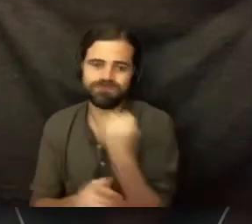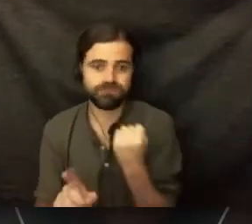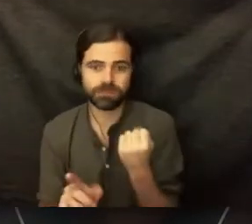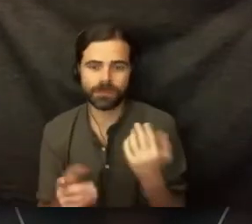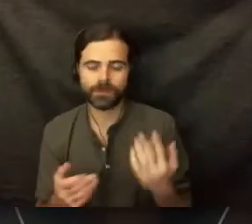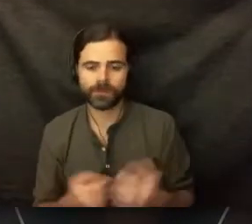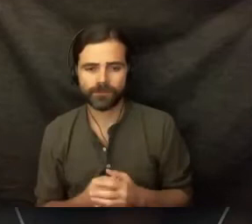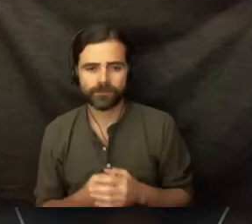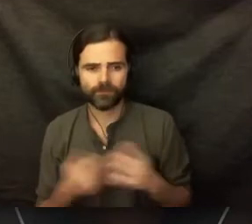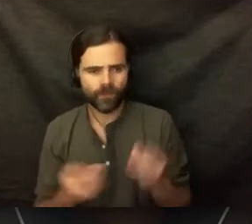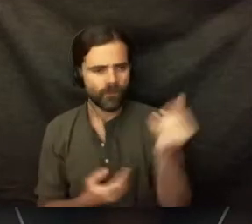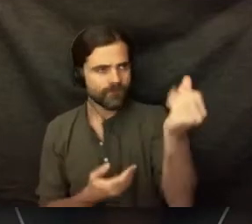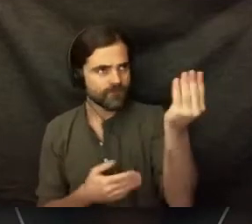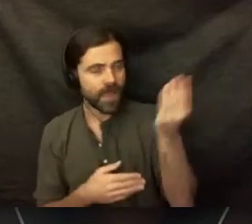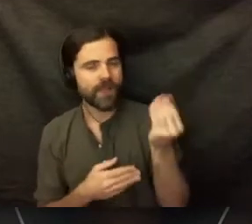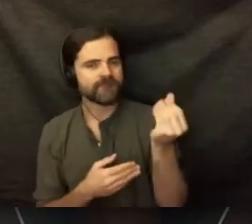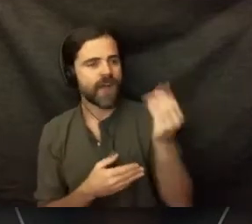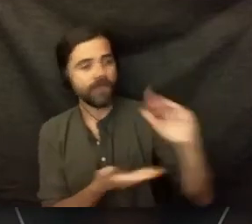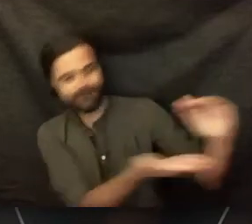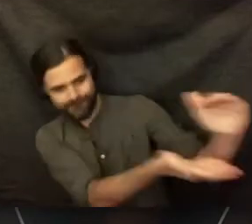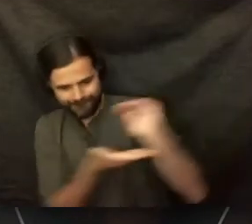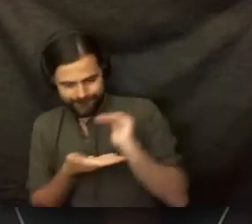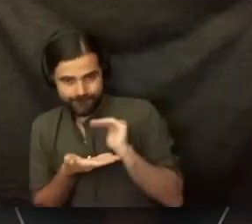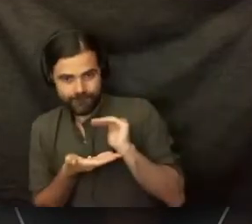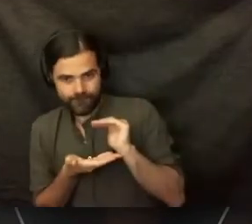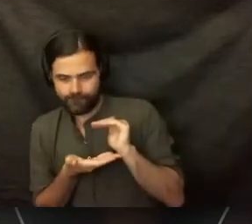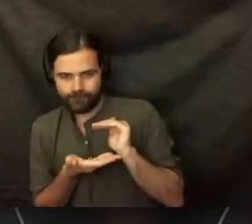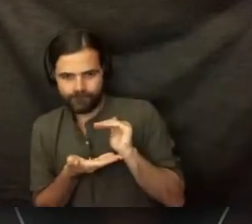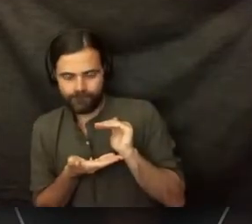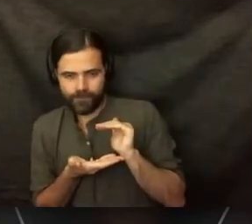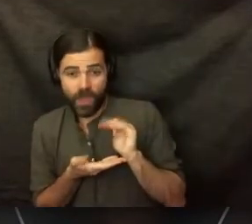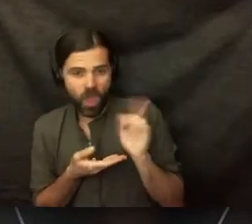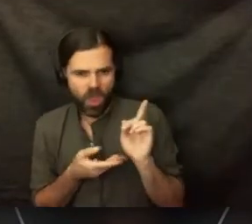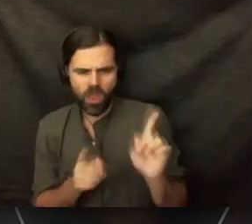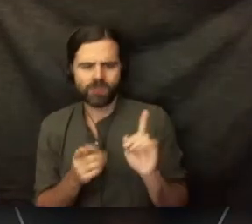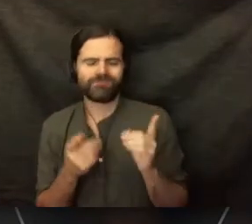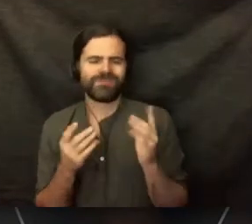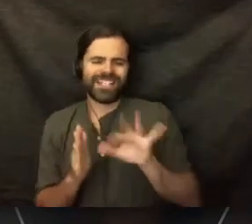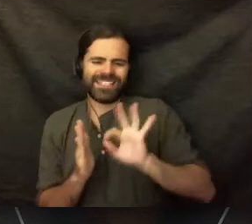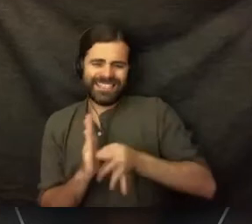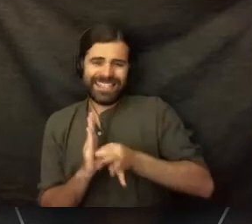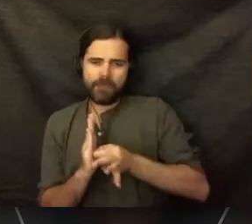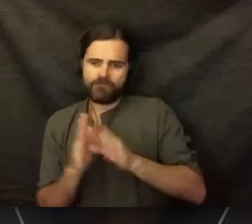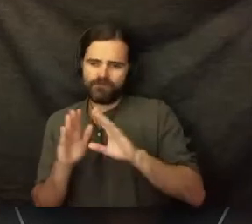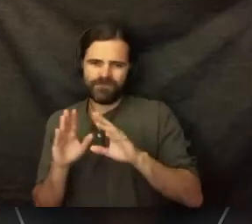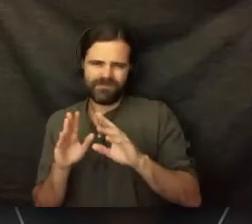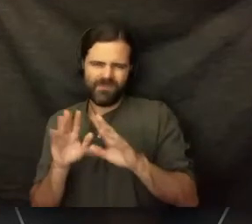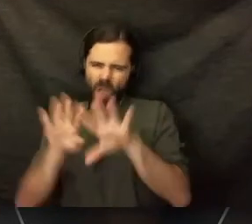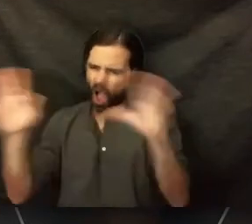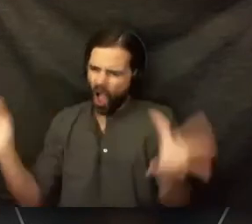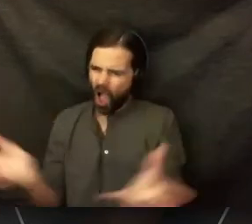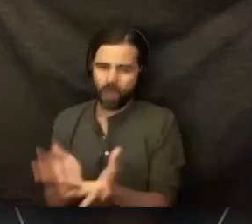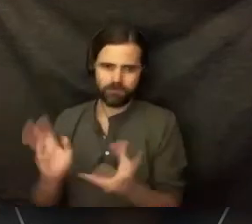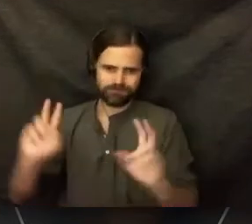fund capital supply. But actually what we need is a much more systemic solution to the impact economy. And this requires smart